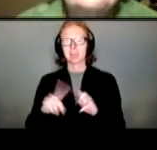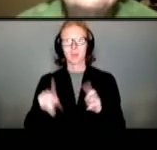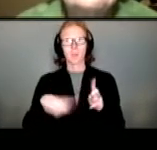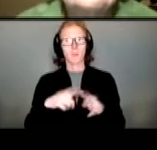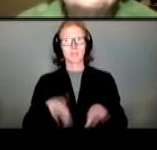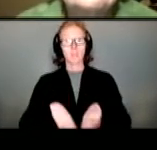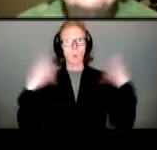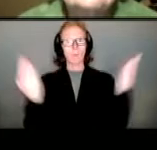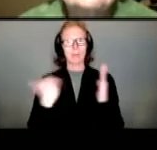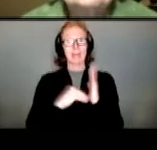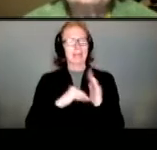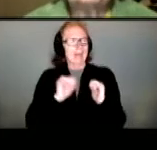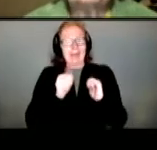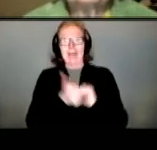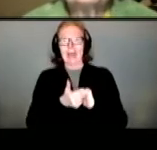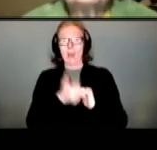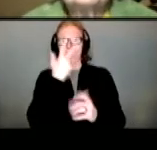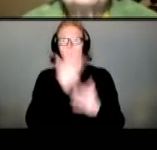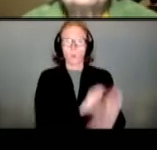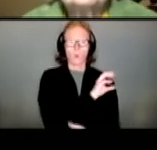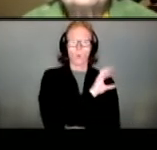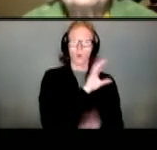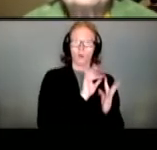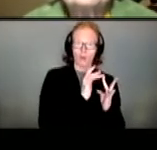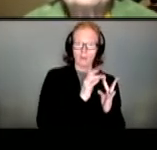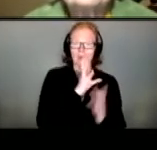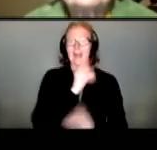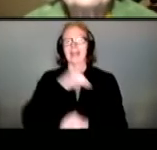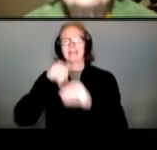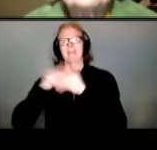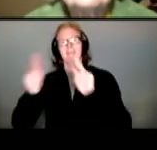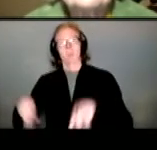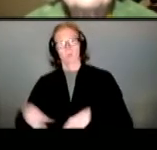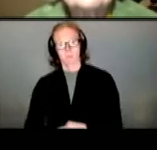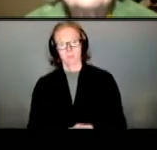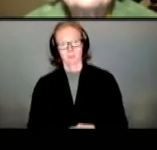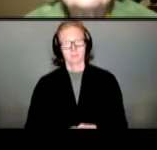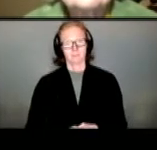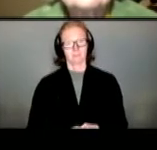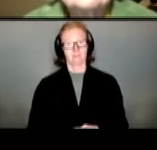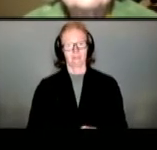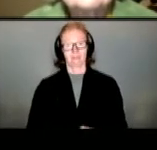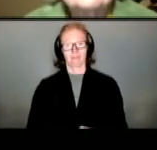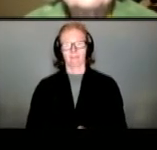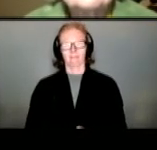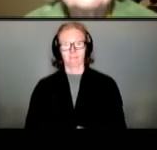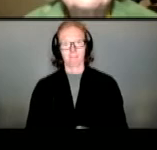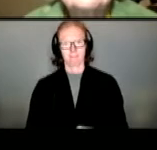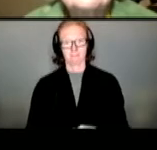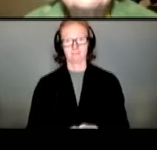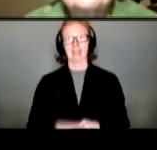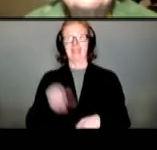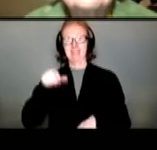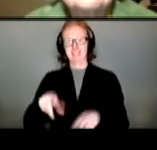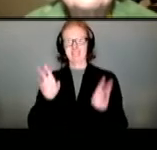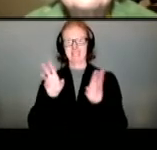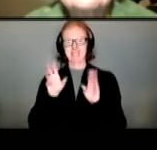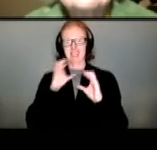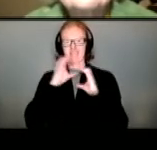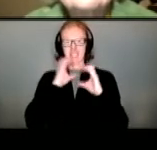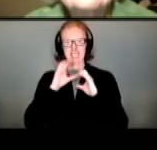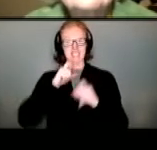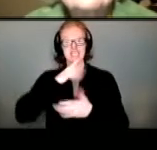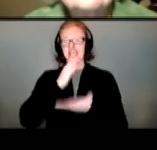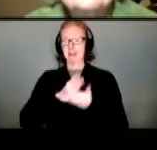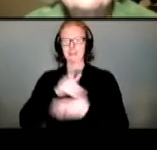at how can we do combination meetings. Mm-hmm. But we'll have to take the rest of our conversation offline because I